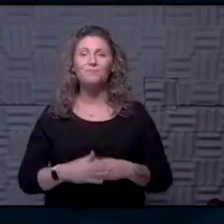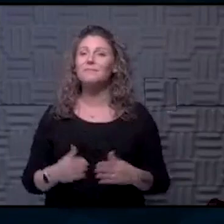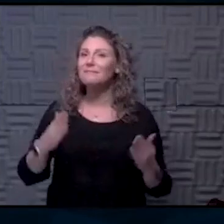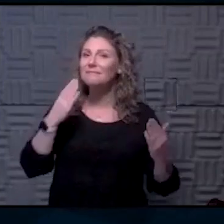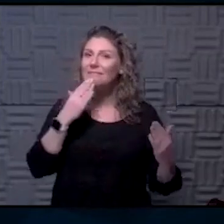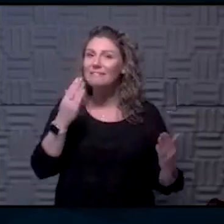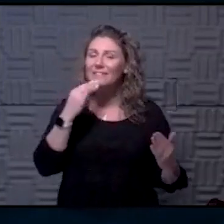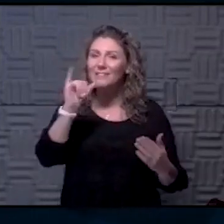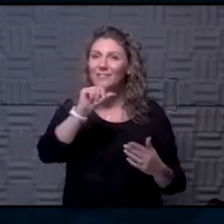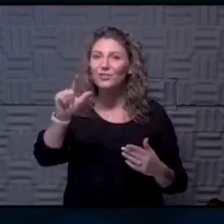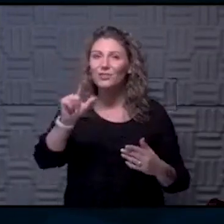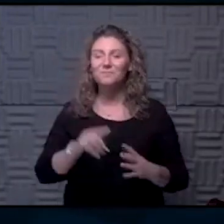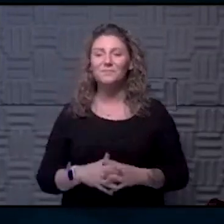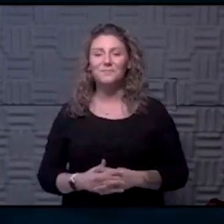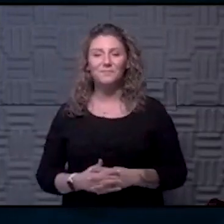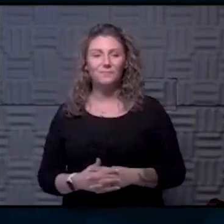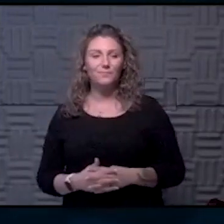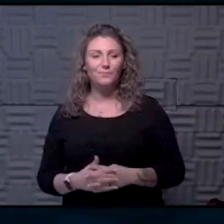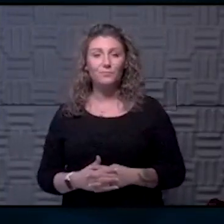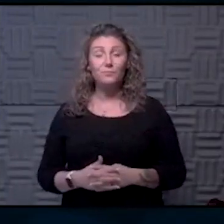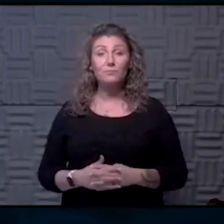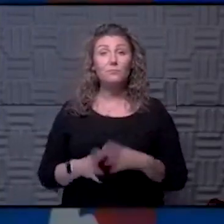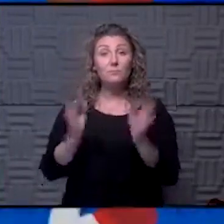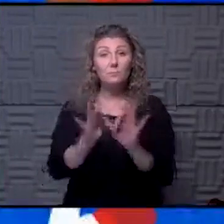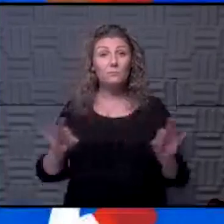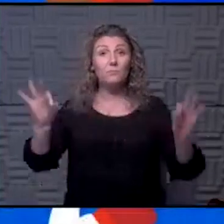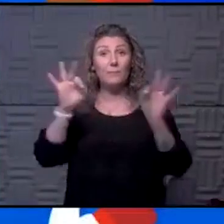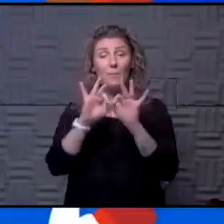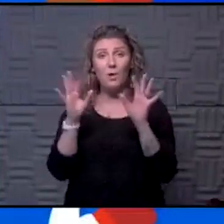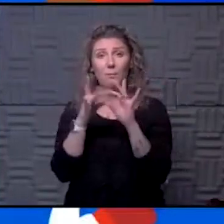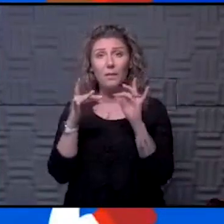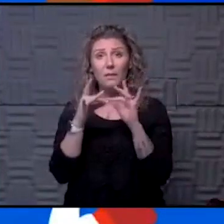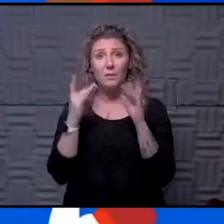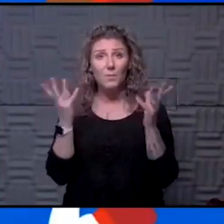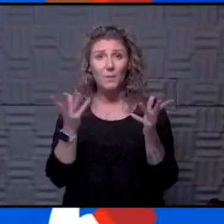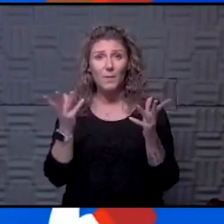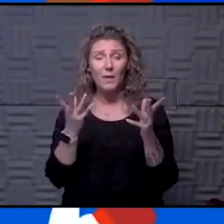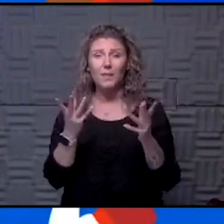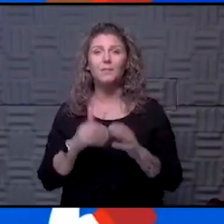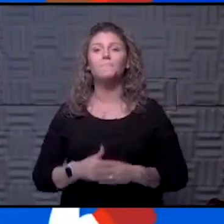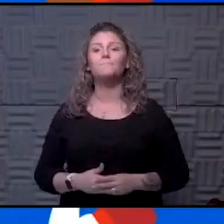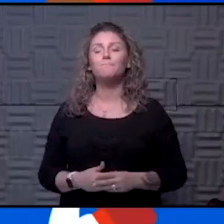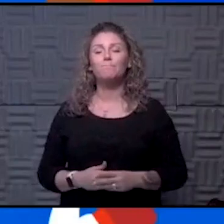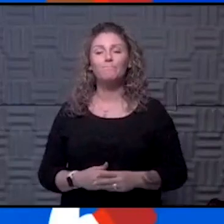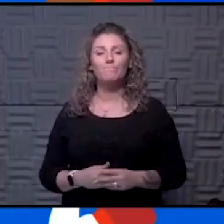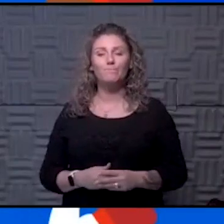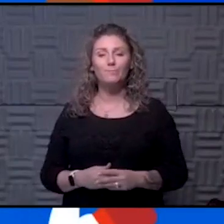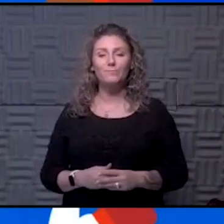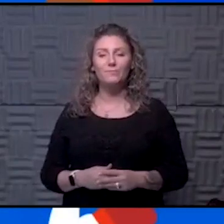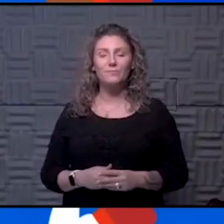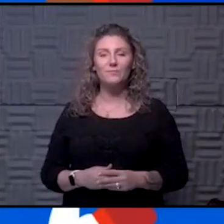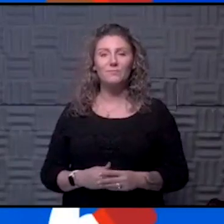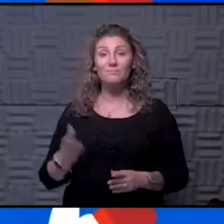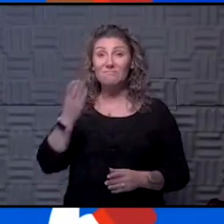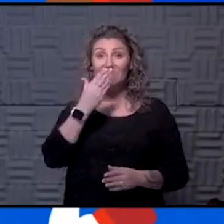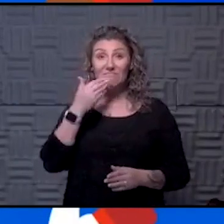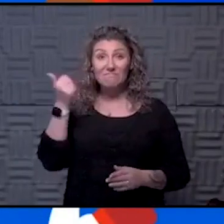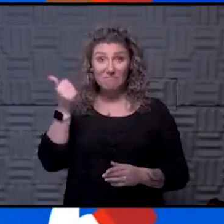Jill. The key messages from Johnson County is that our best case